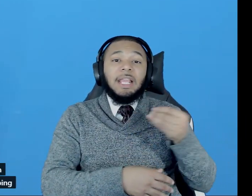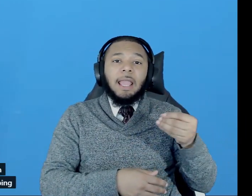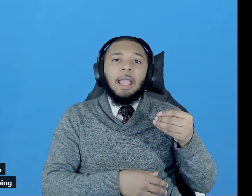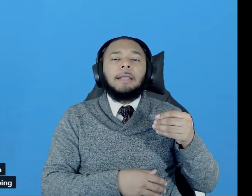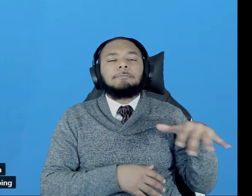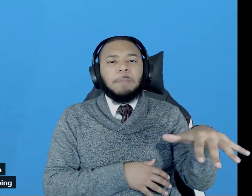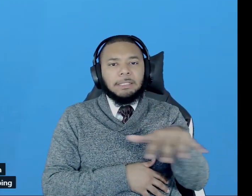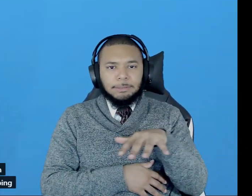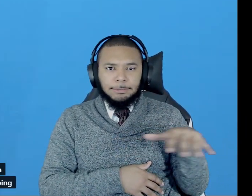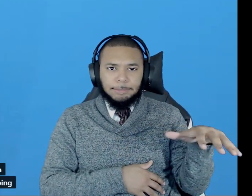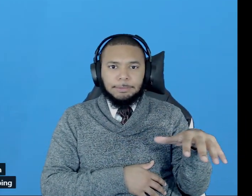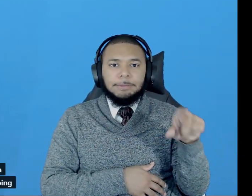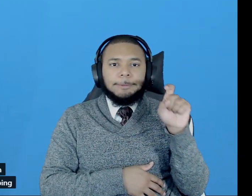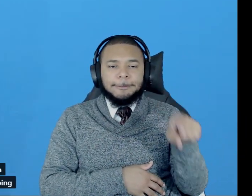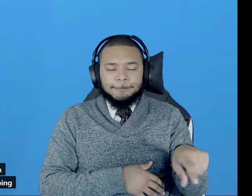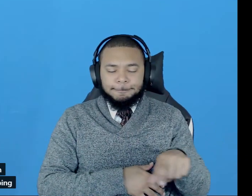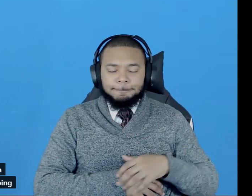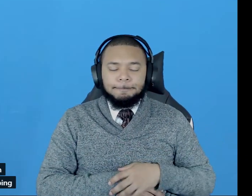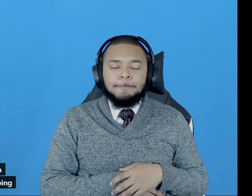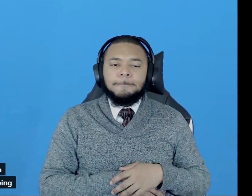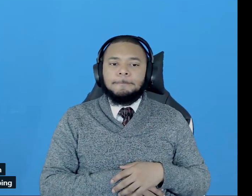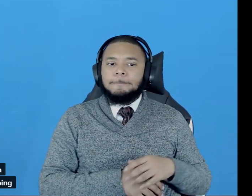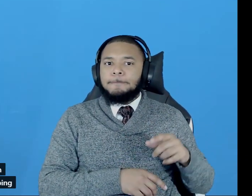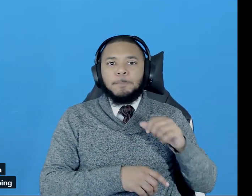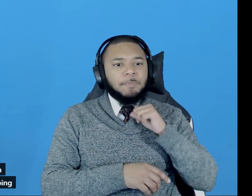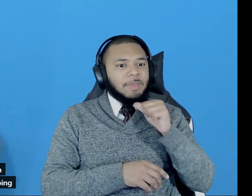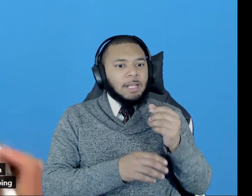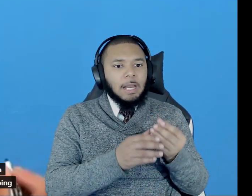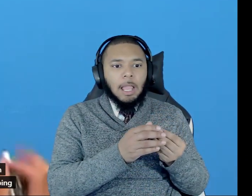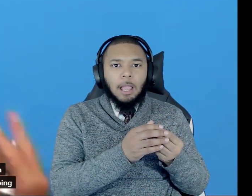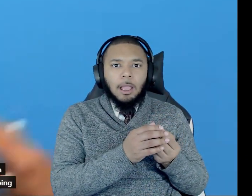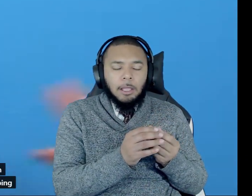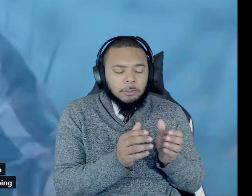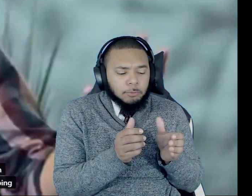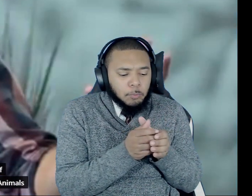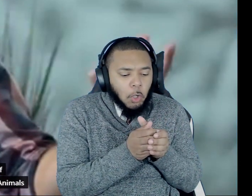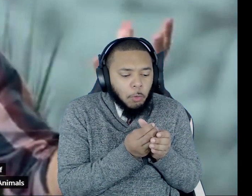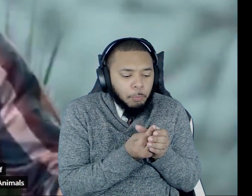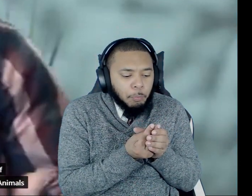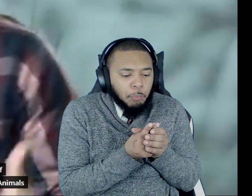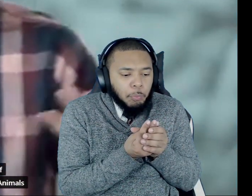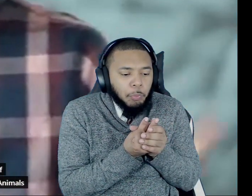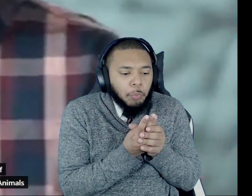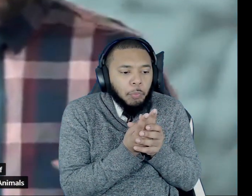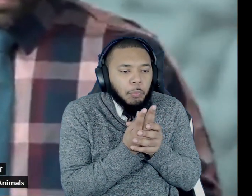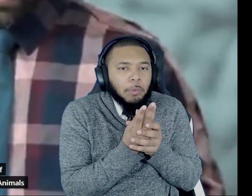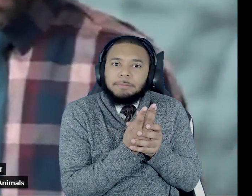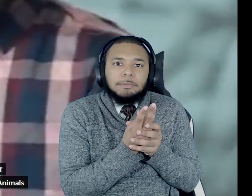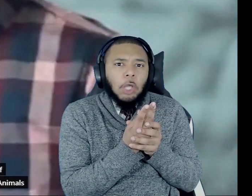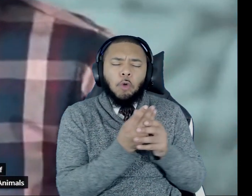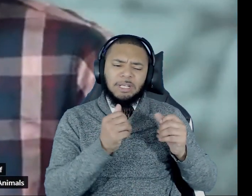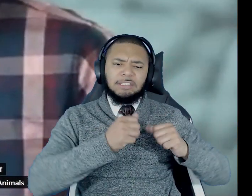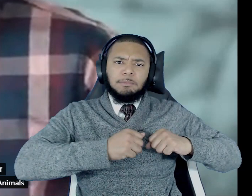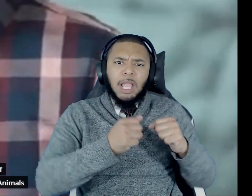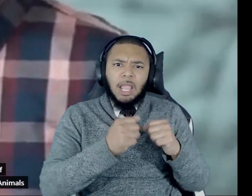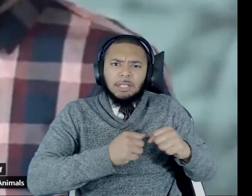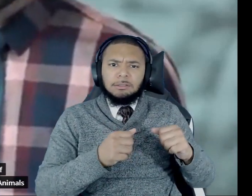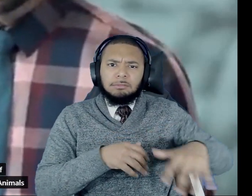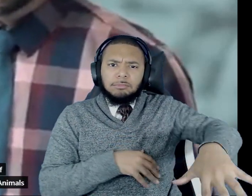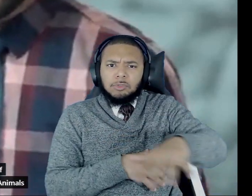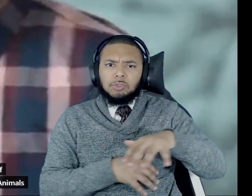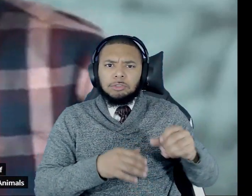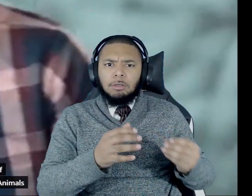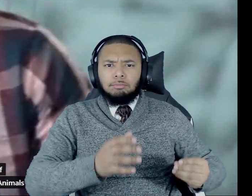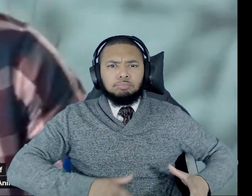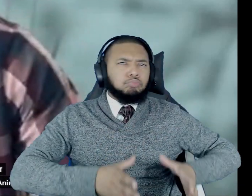in, okay? They can't just grow in a teeny tiny little space. They're going to get bigger, and so because of that, they're going to need some